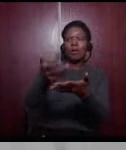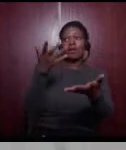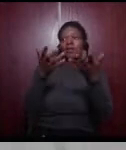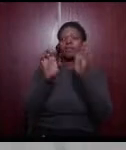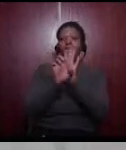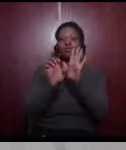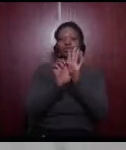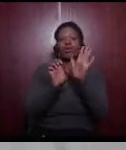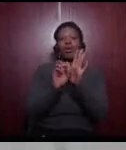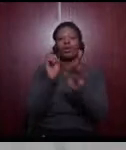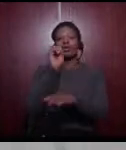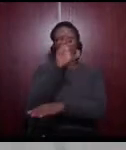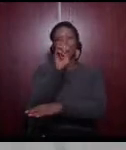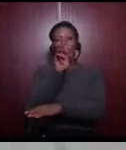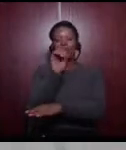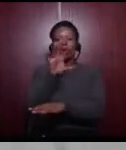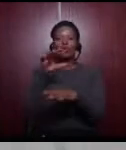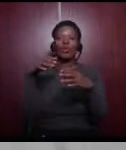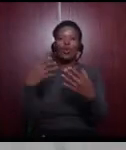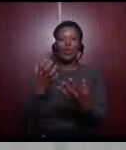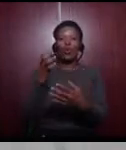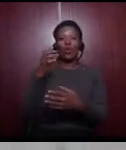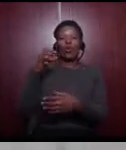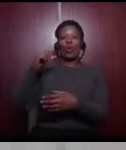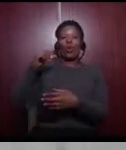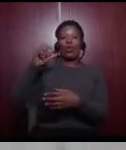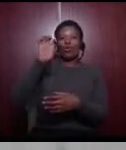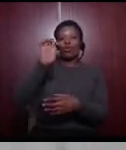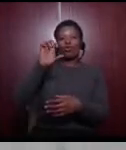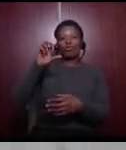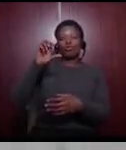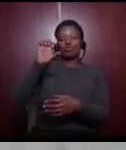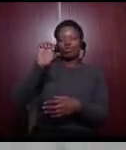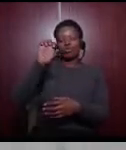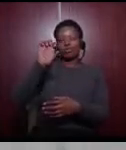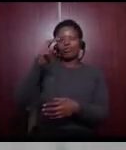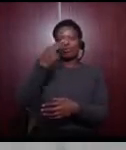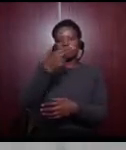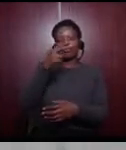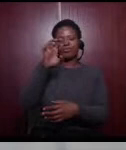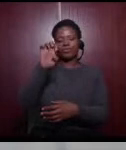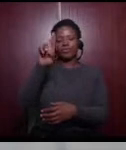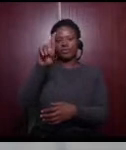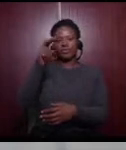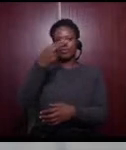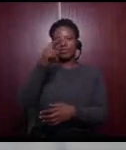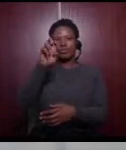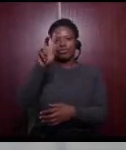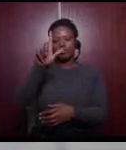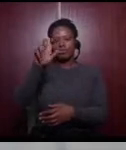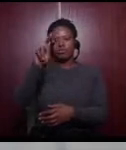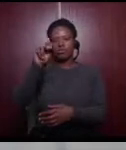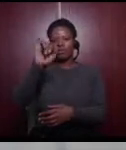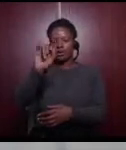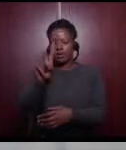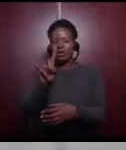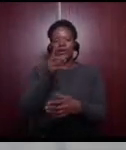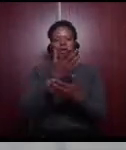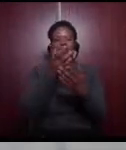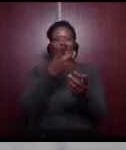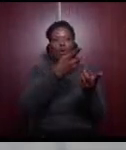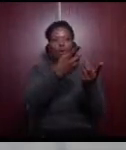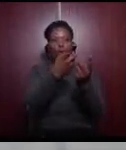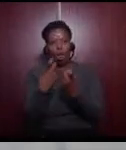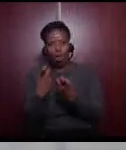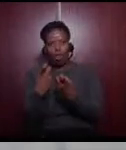kune disaster eGruleni. Ama stakeholder ahlukahlukene then they are called upon to come and discuss